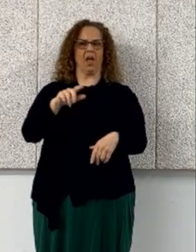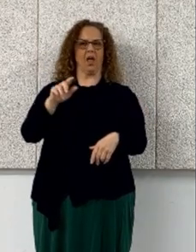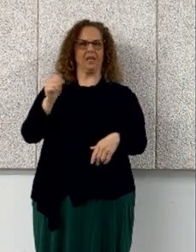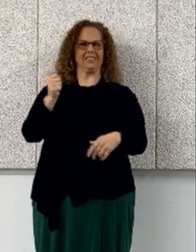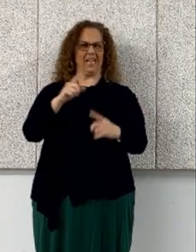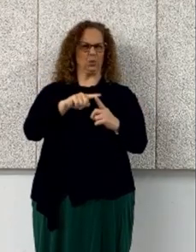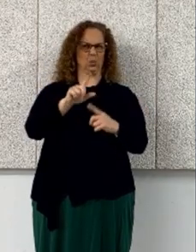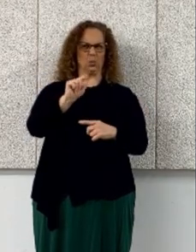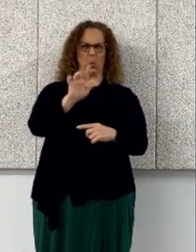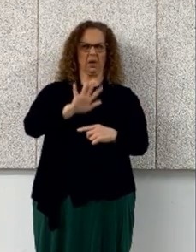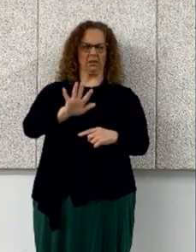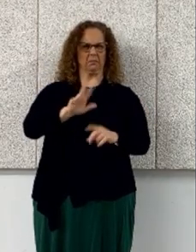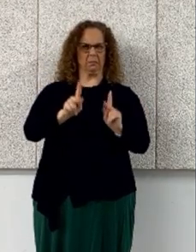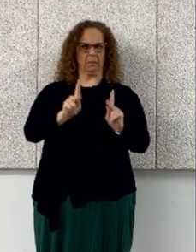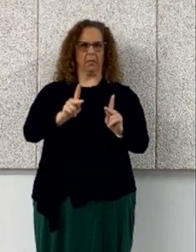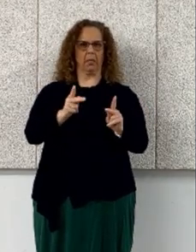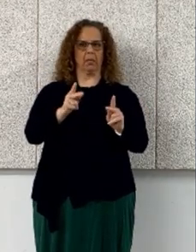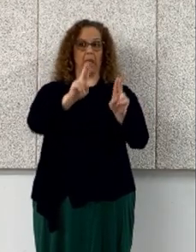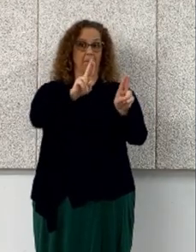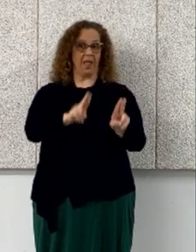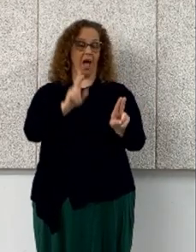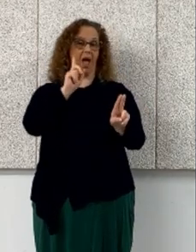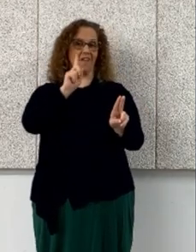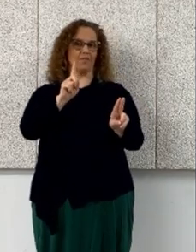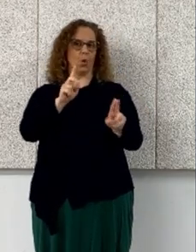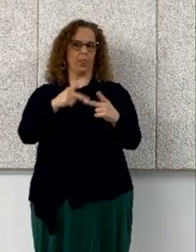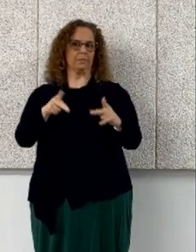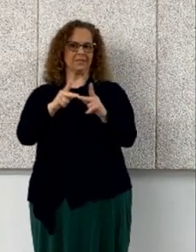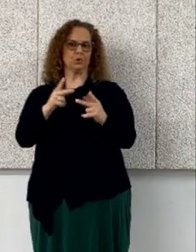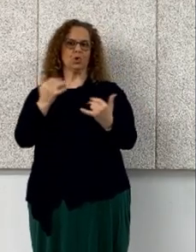positions, and we're in the final stages of that process now.